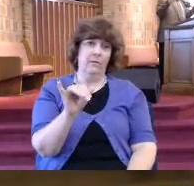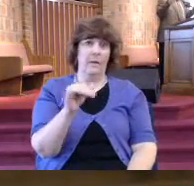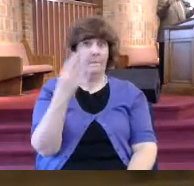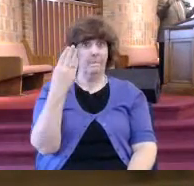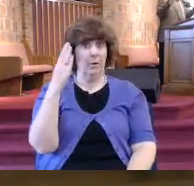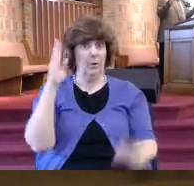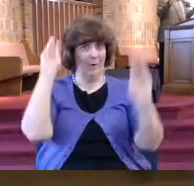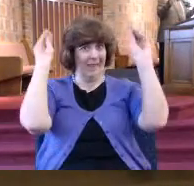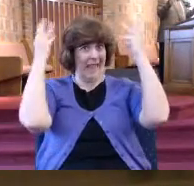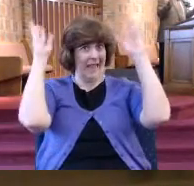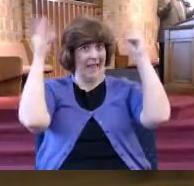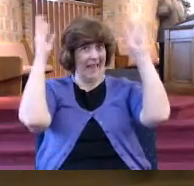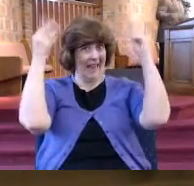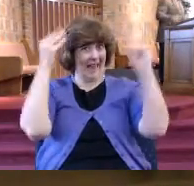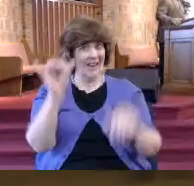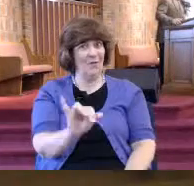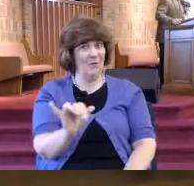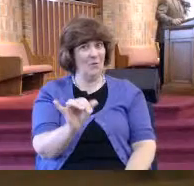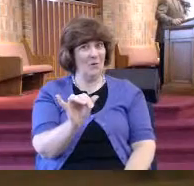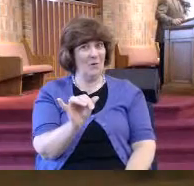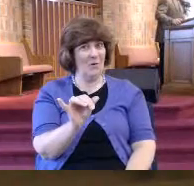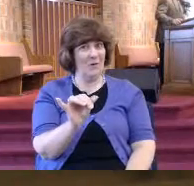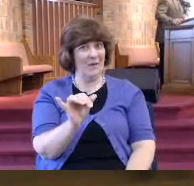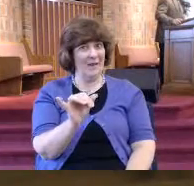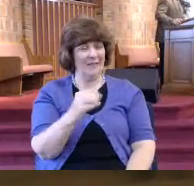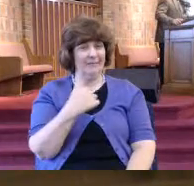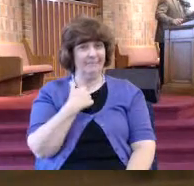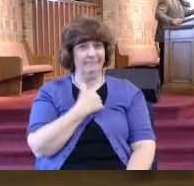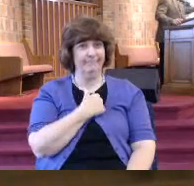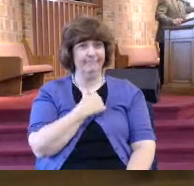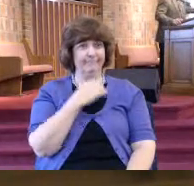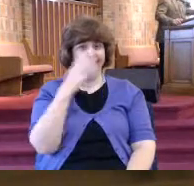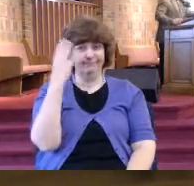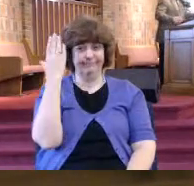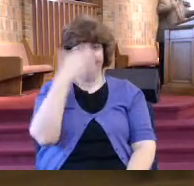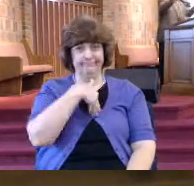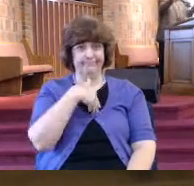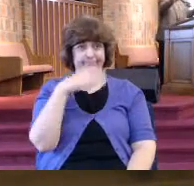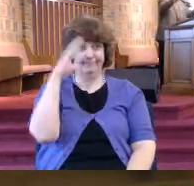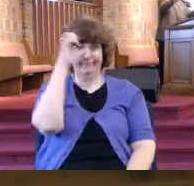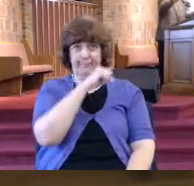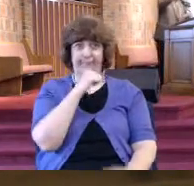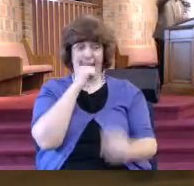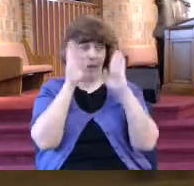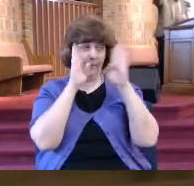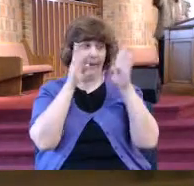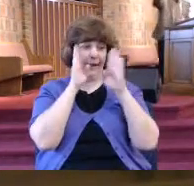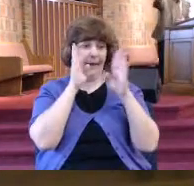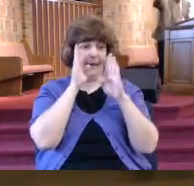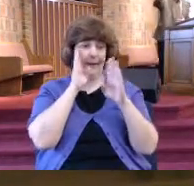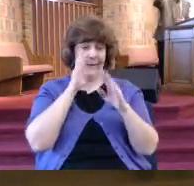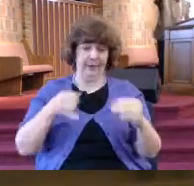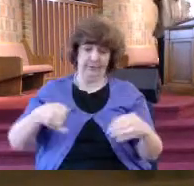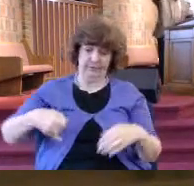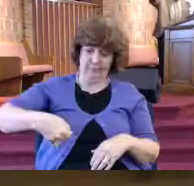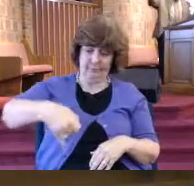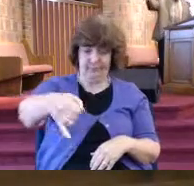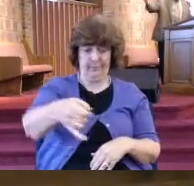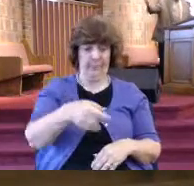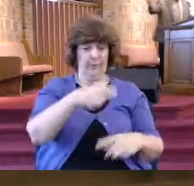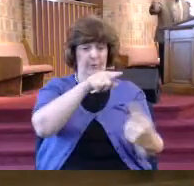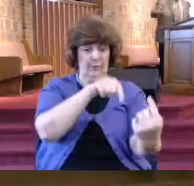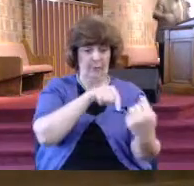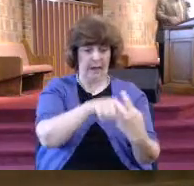lights when we fail to remember the stripes and the signs and the speed limits and the